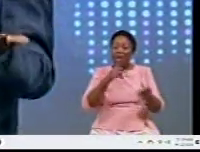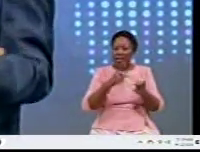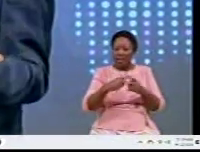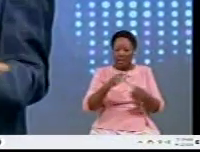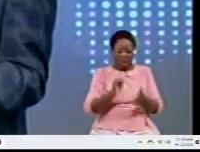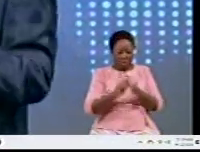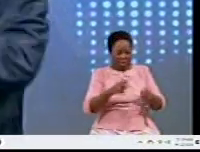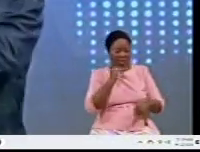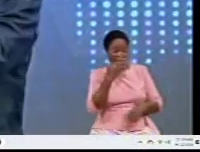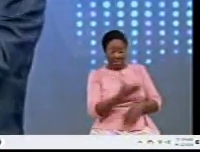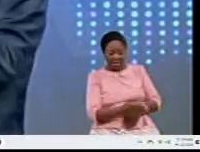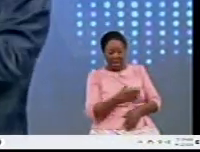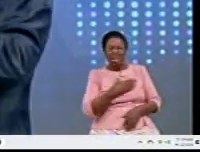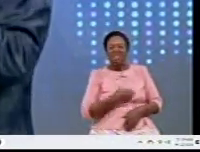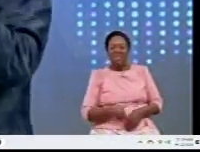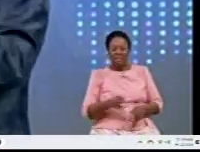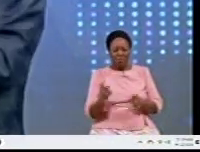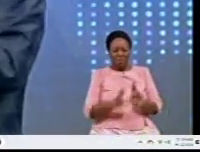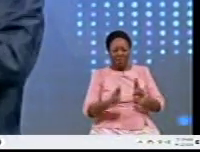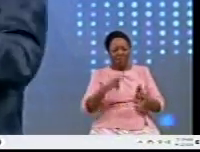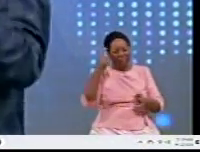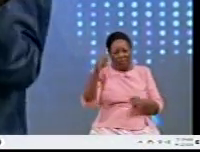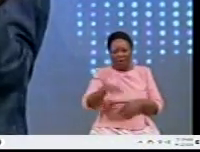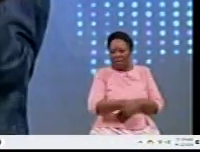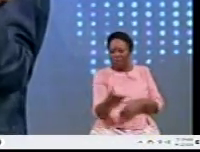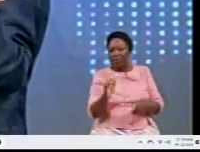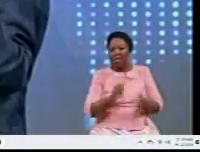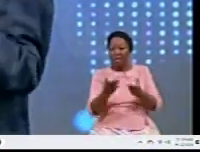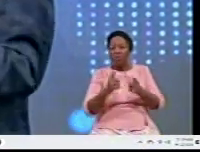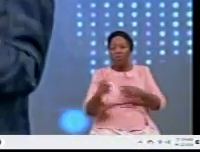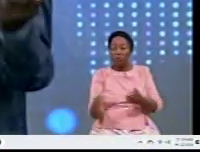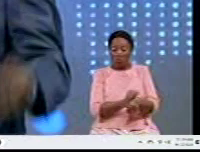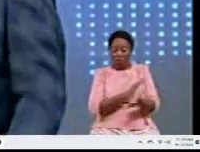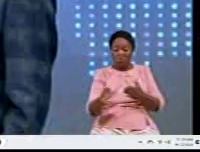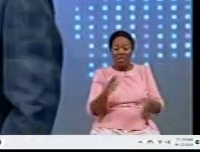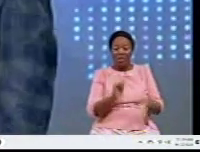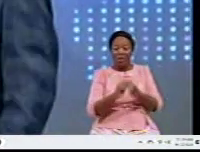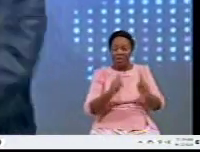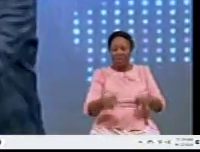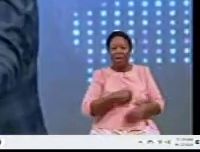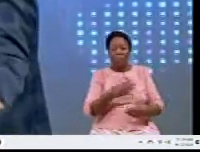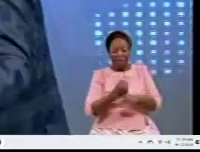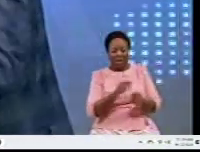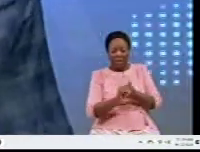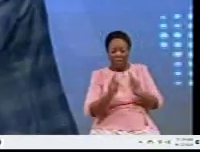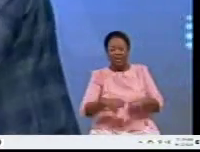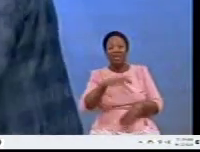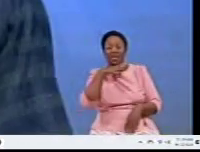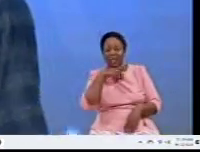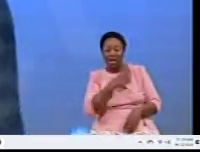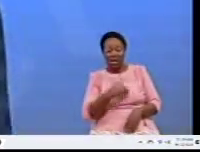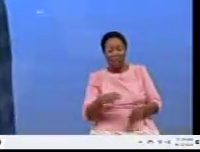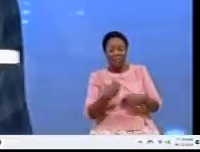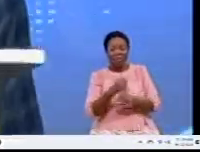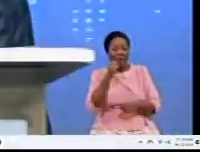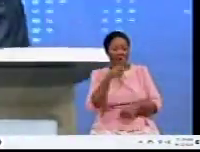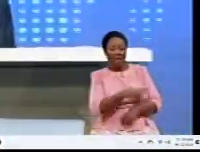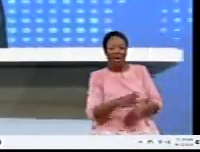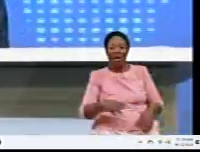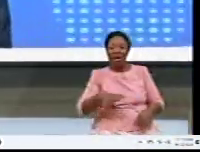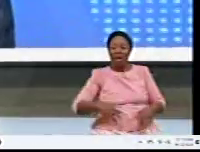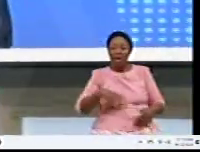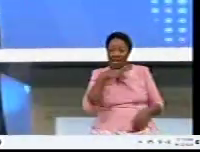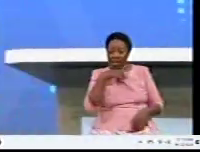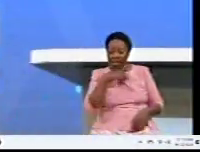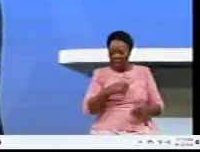He is available for anyone that wants to defile him or defile her. He says, I'm a candidate for